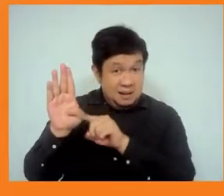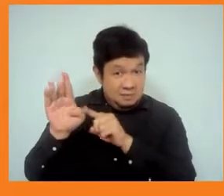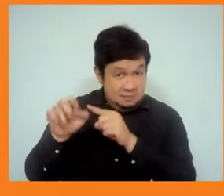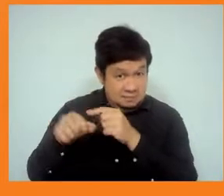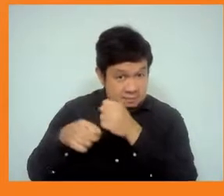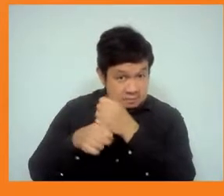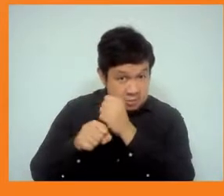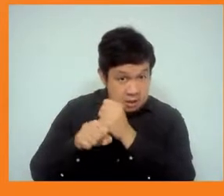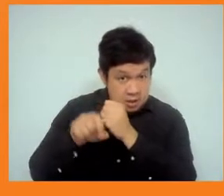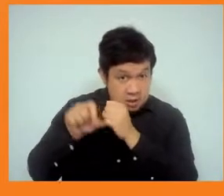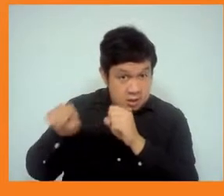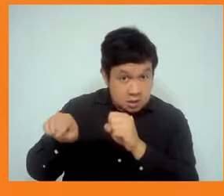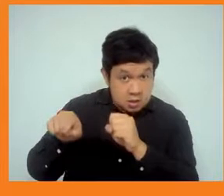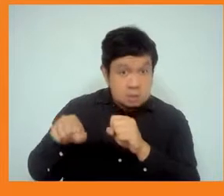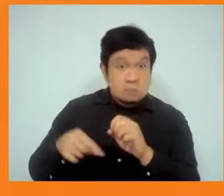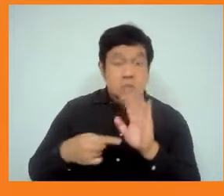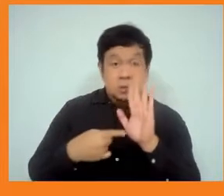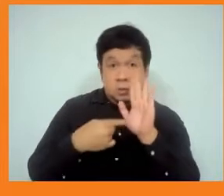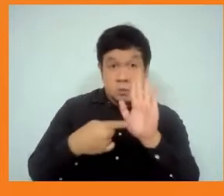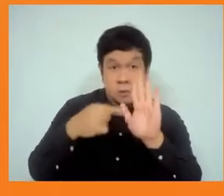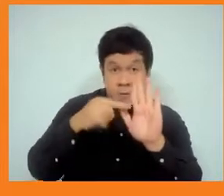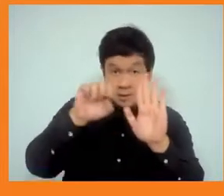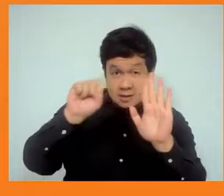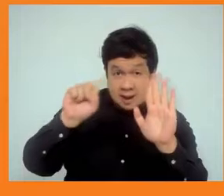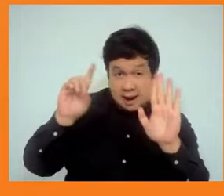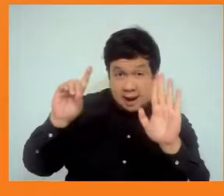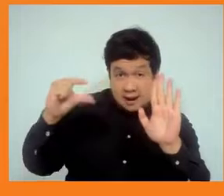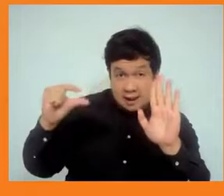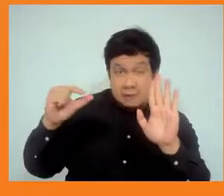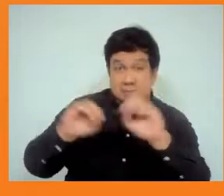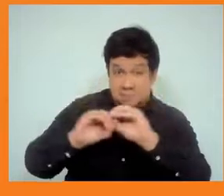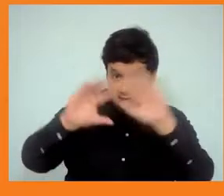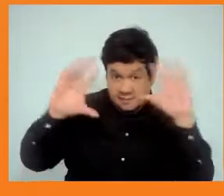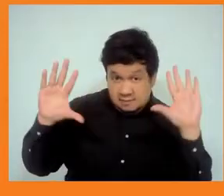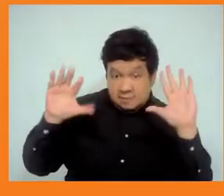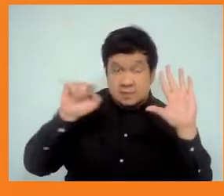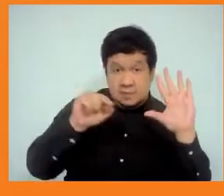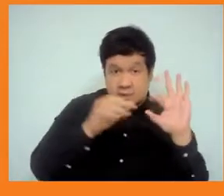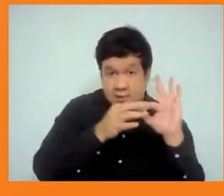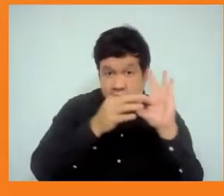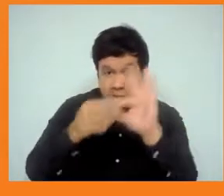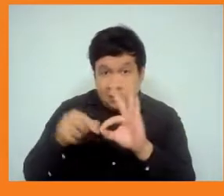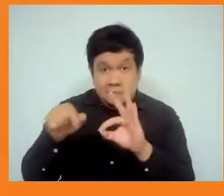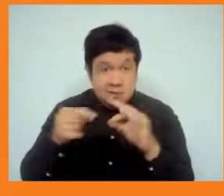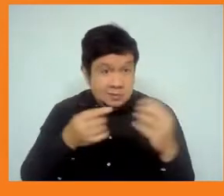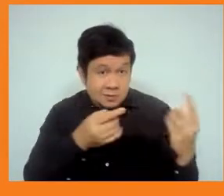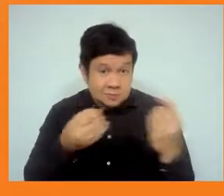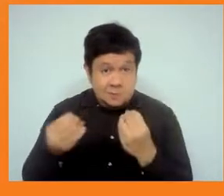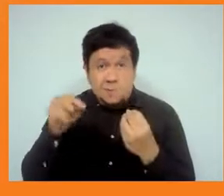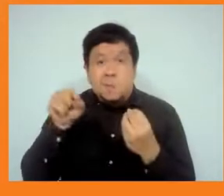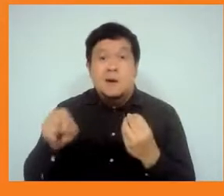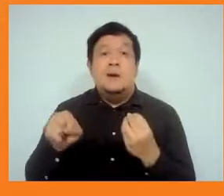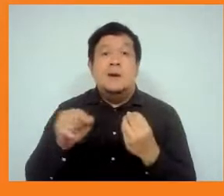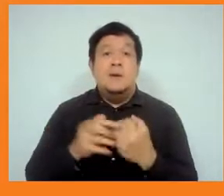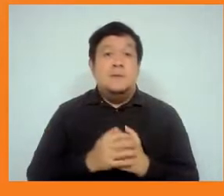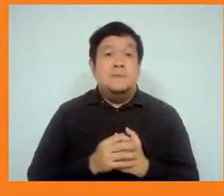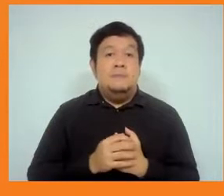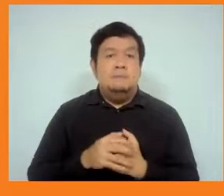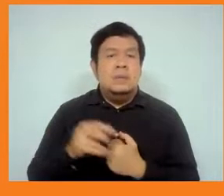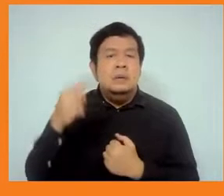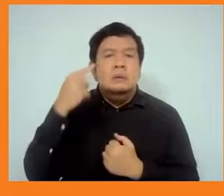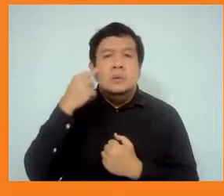the implementation issues are much more serious at the moment. So as a person coming